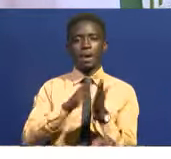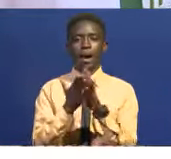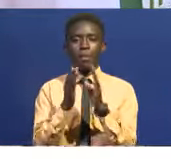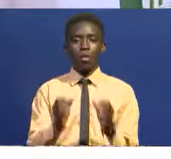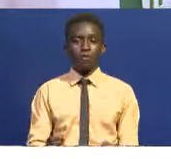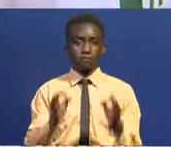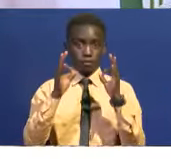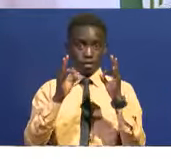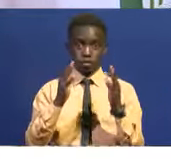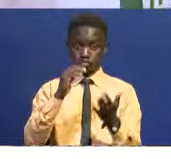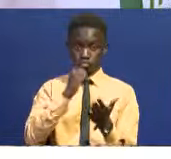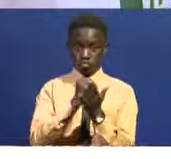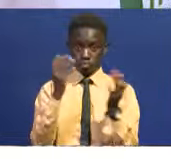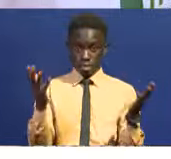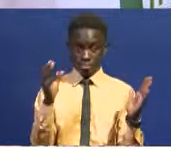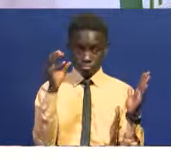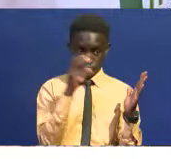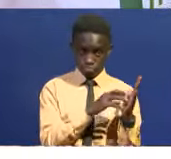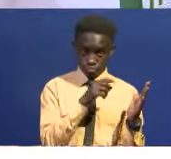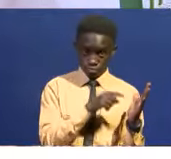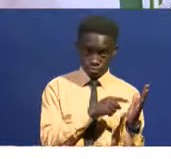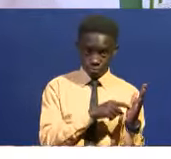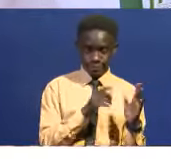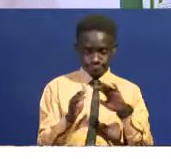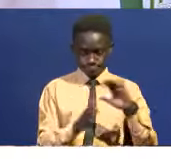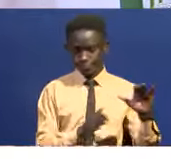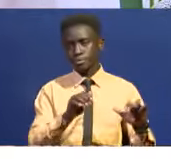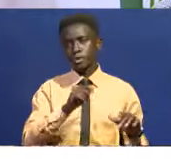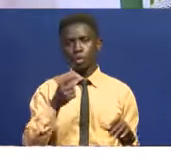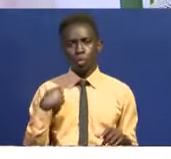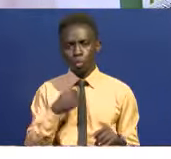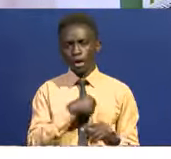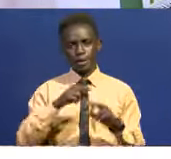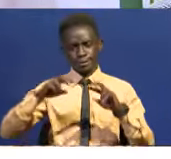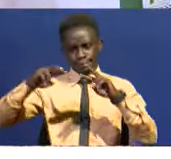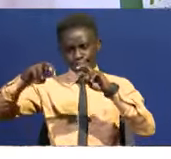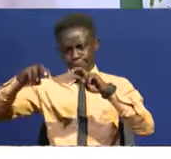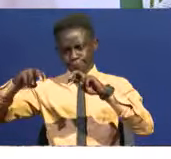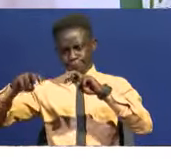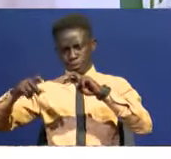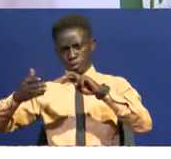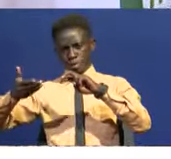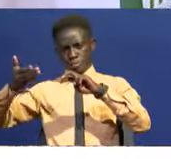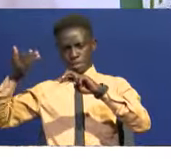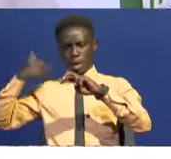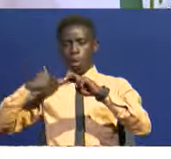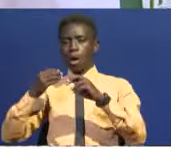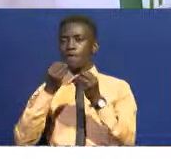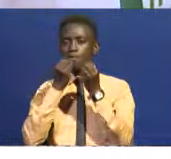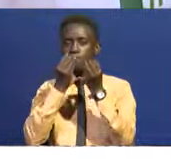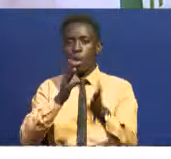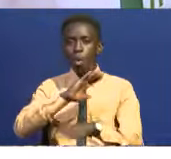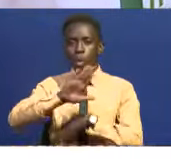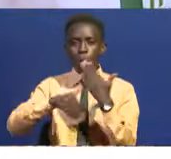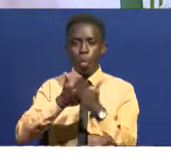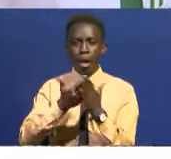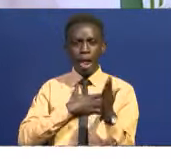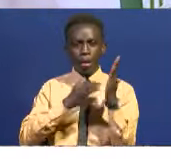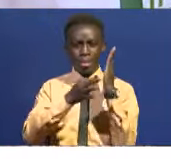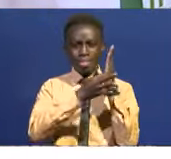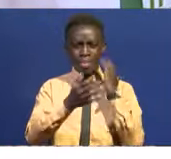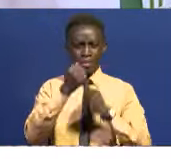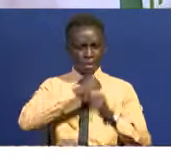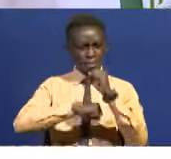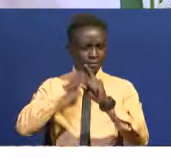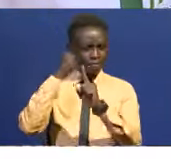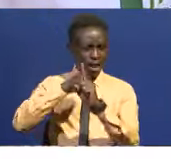doing gazettement, we are looking at also going backwards so that we can build up our data for all the heroes. For the first time, we are going to look at